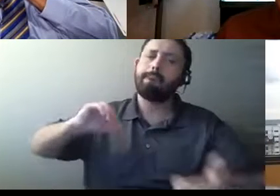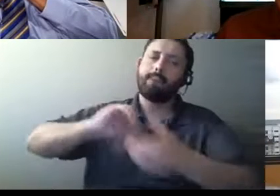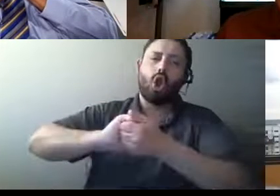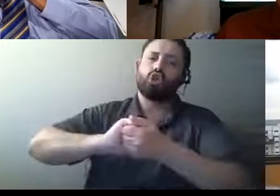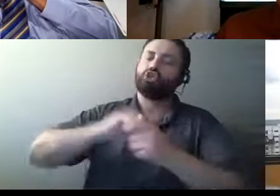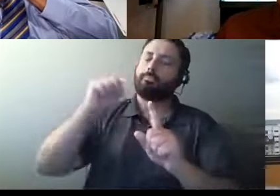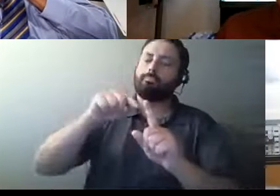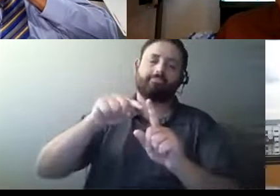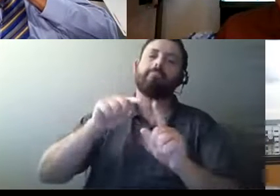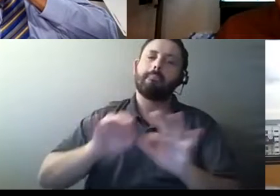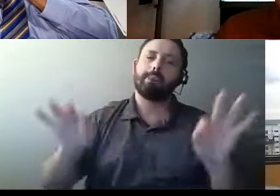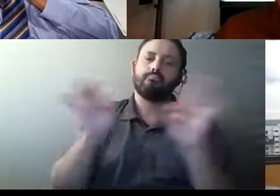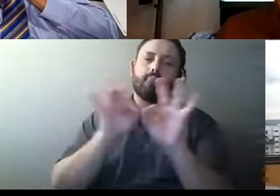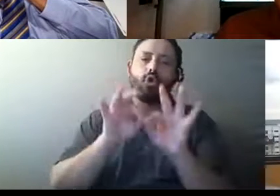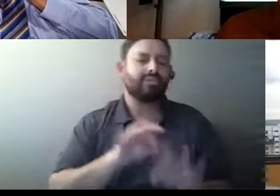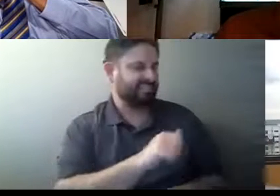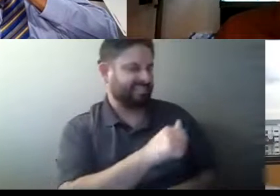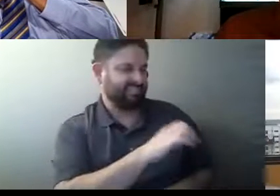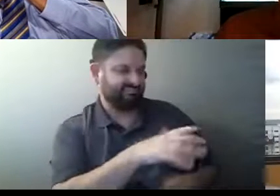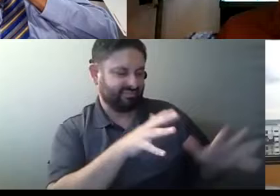thing. Thank you.